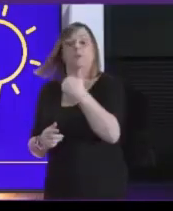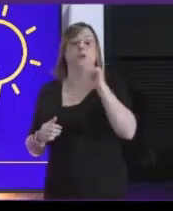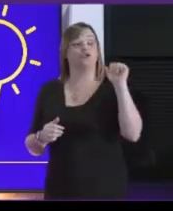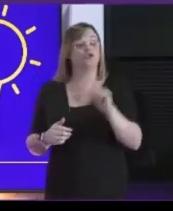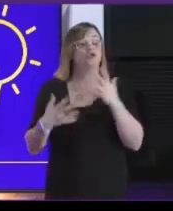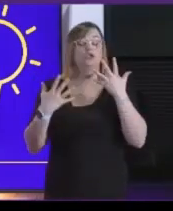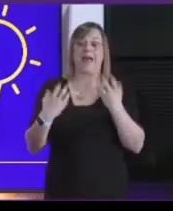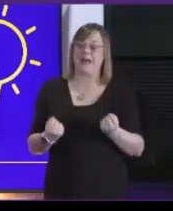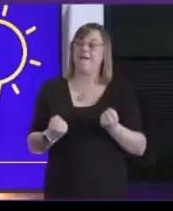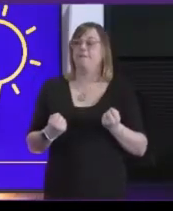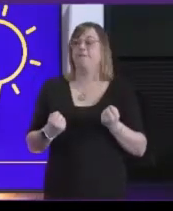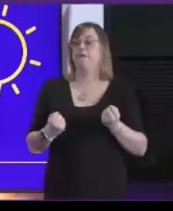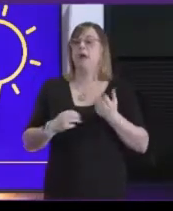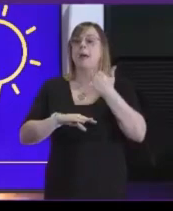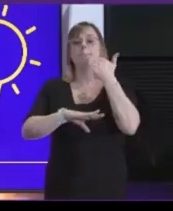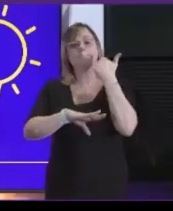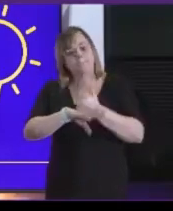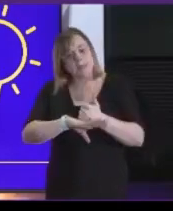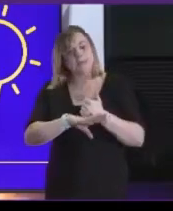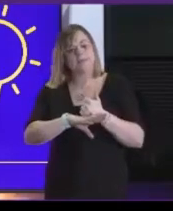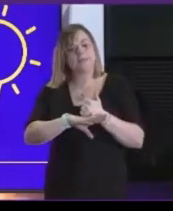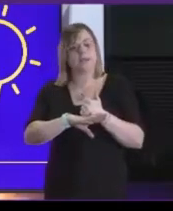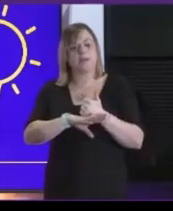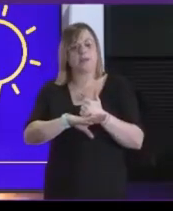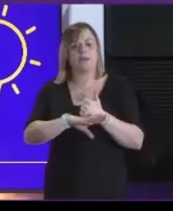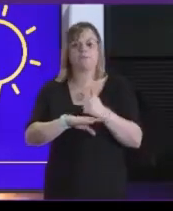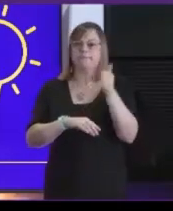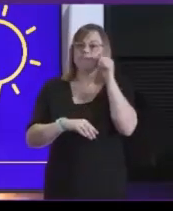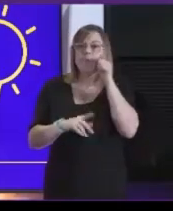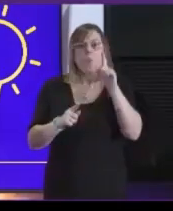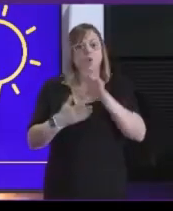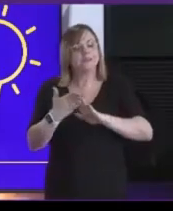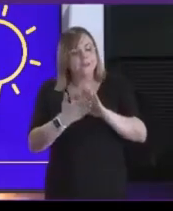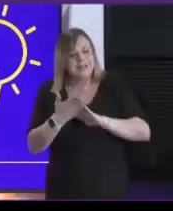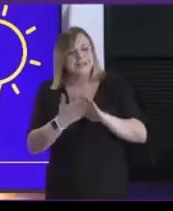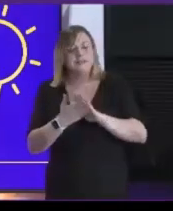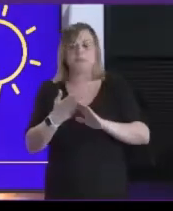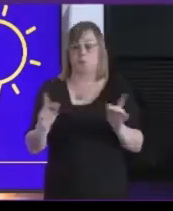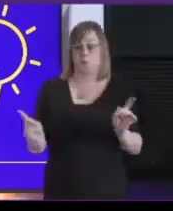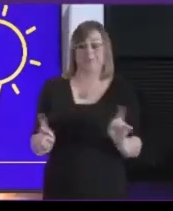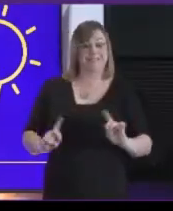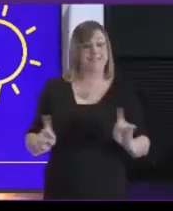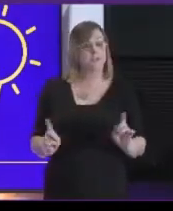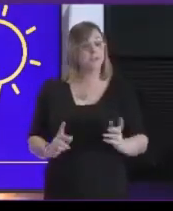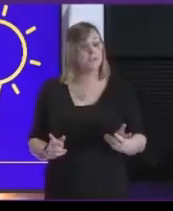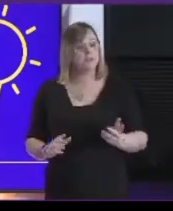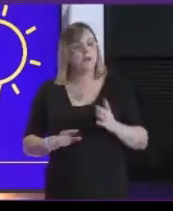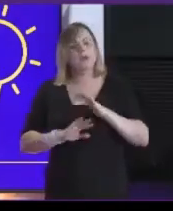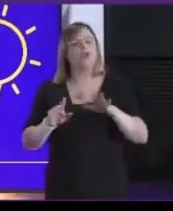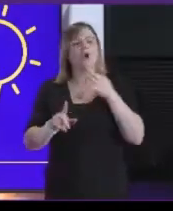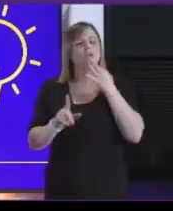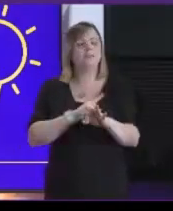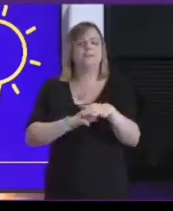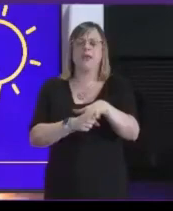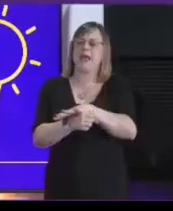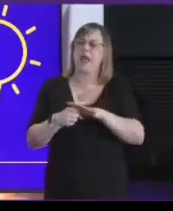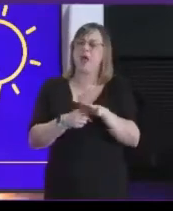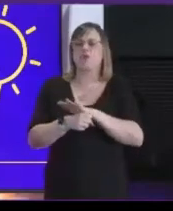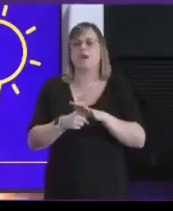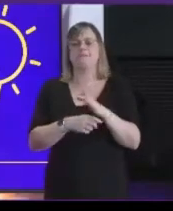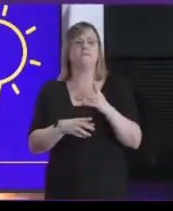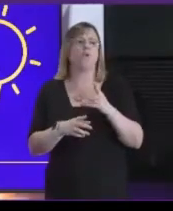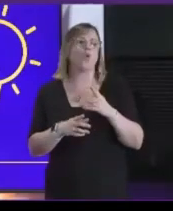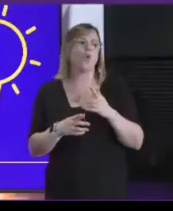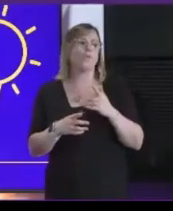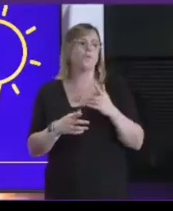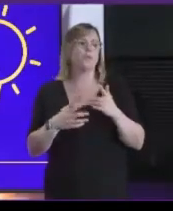have like this basic level also on what this means, what this is. It's not a particular area for, you know,